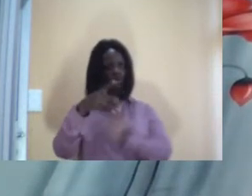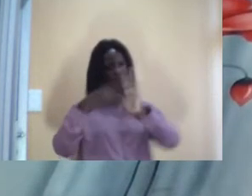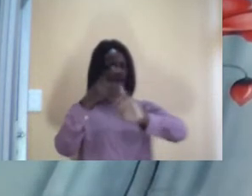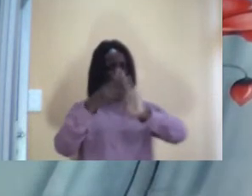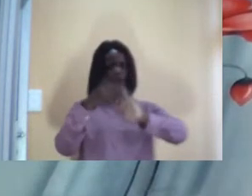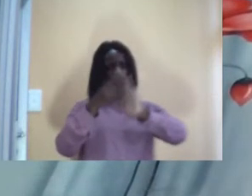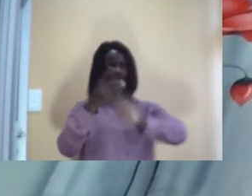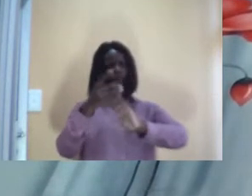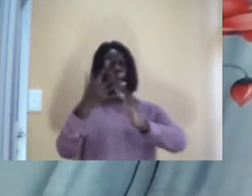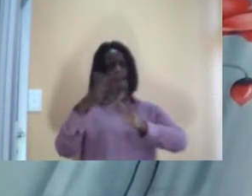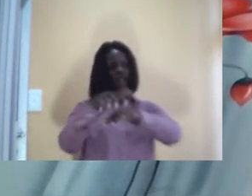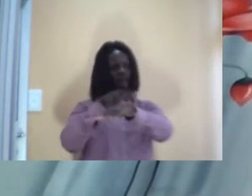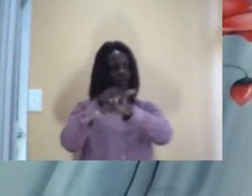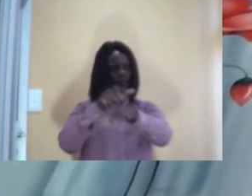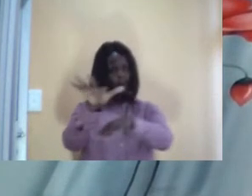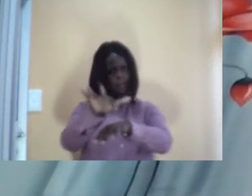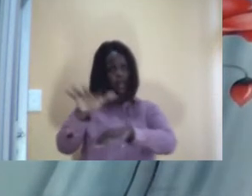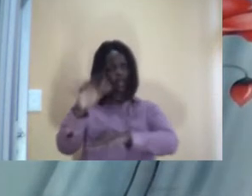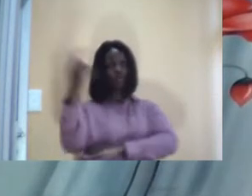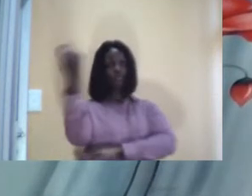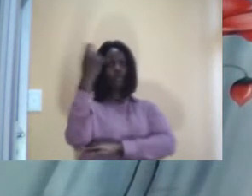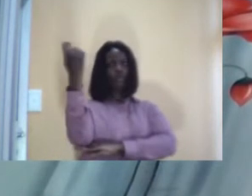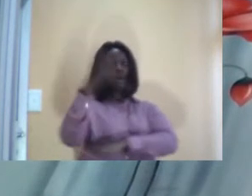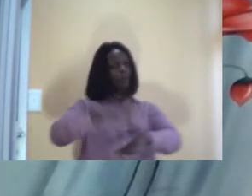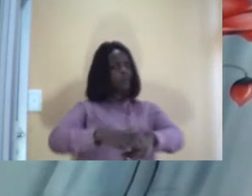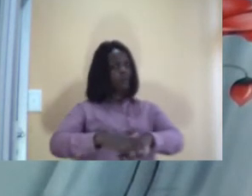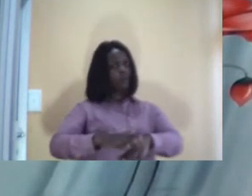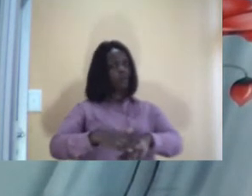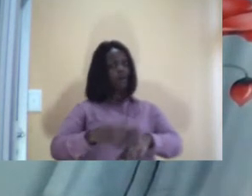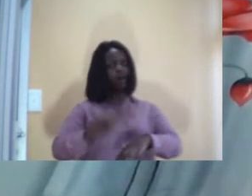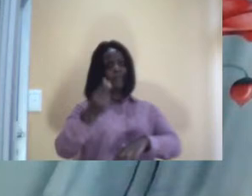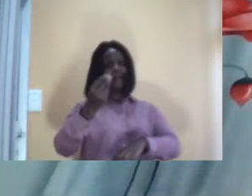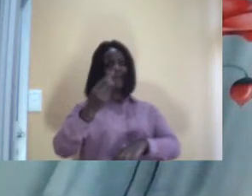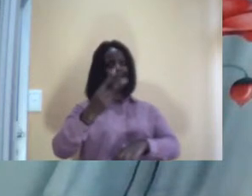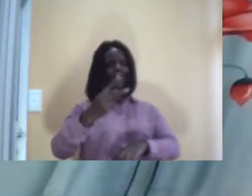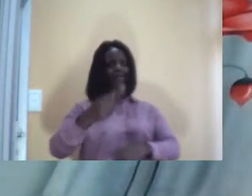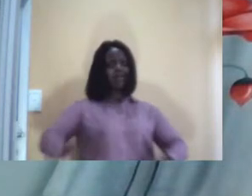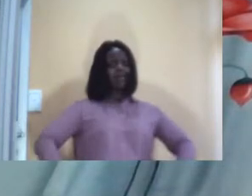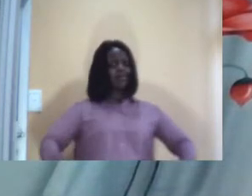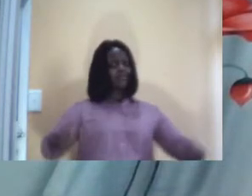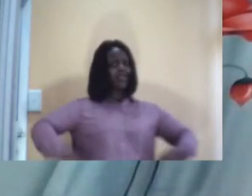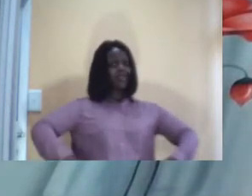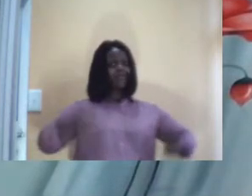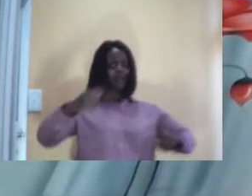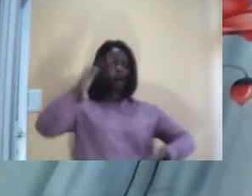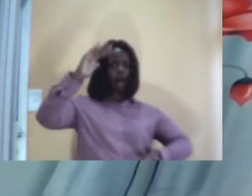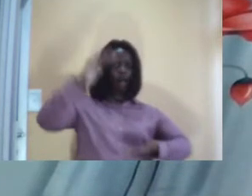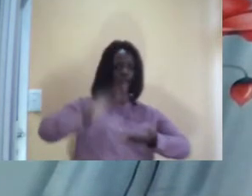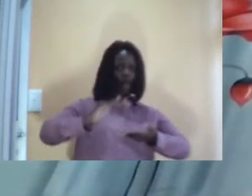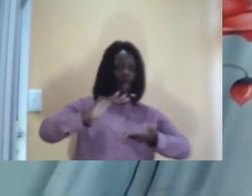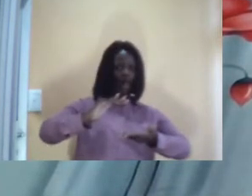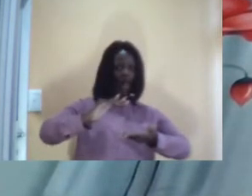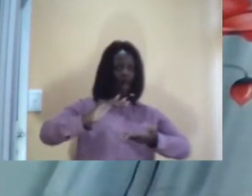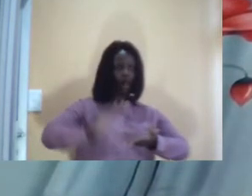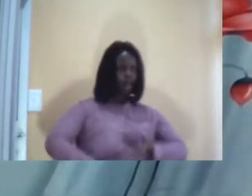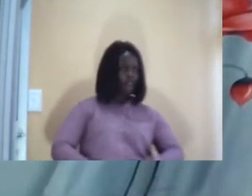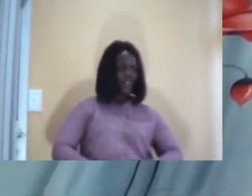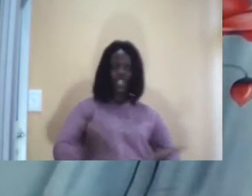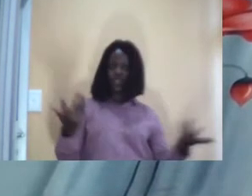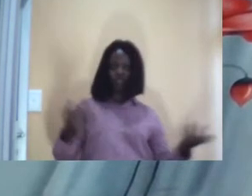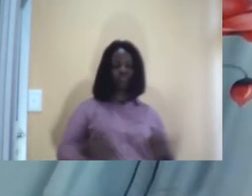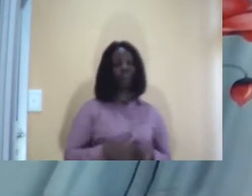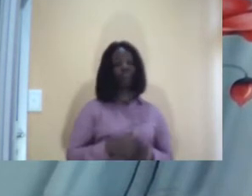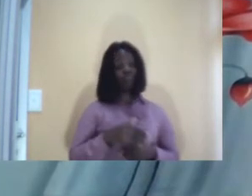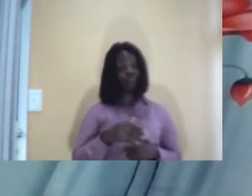the rural areas. The failure to spend the money always tantamount to treason. Action must be